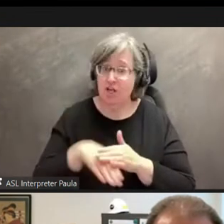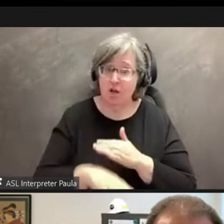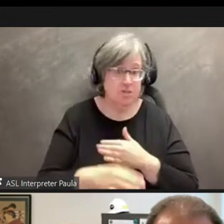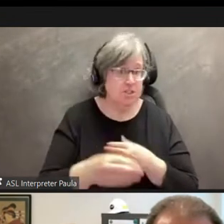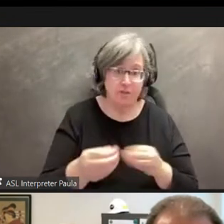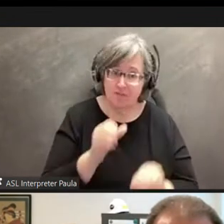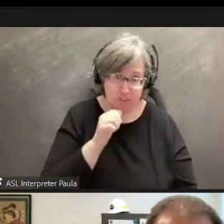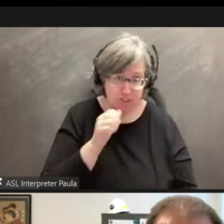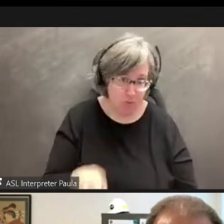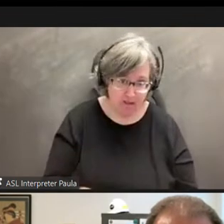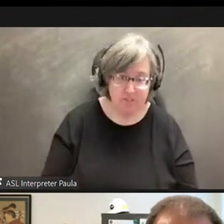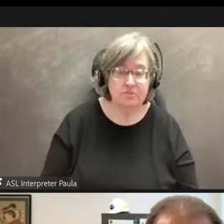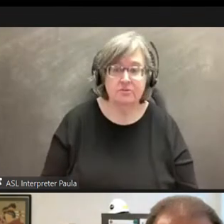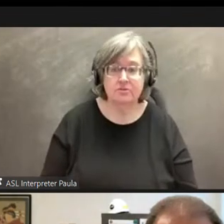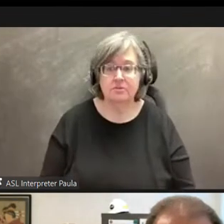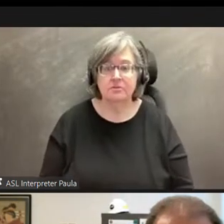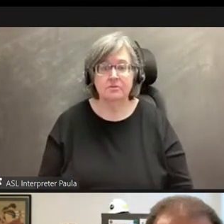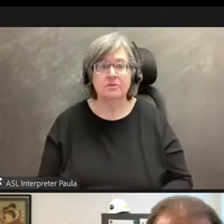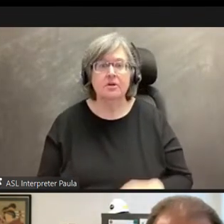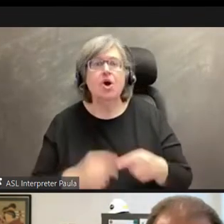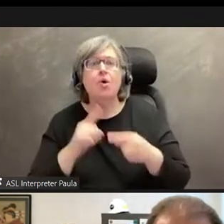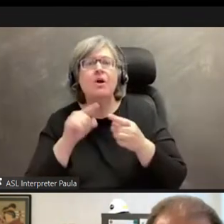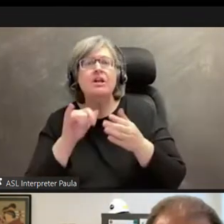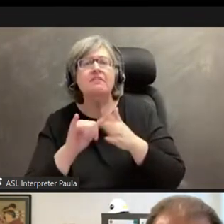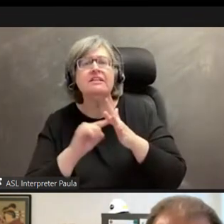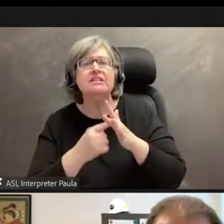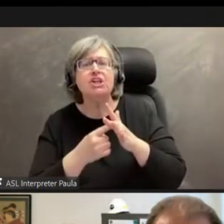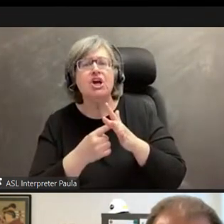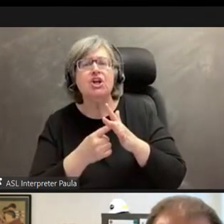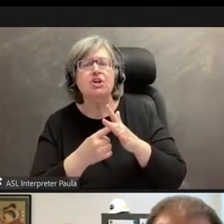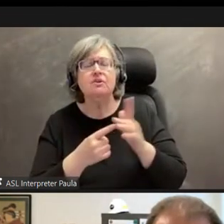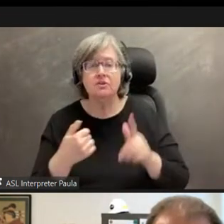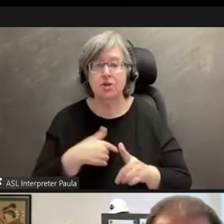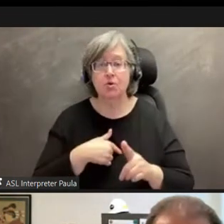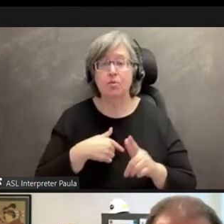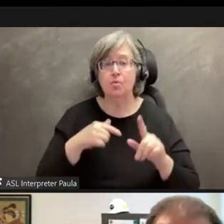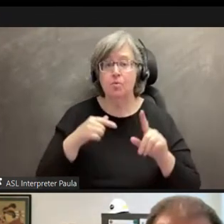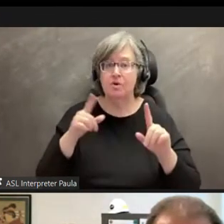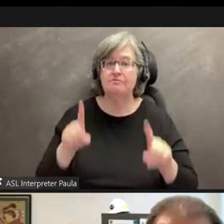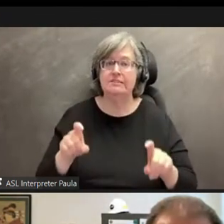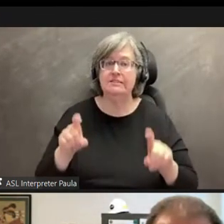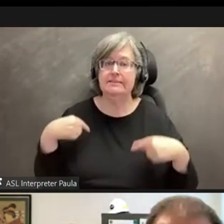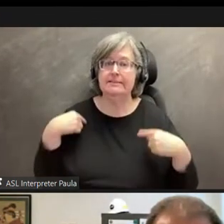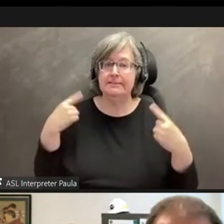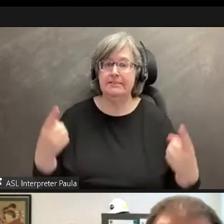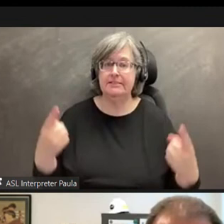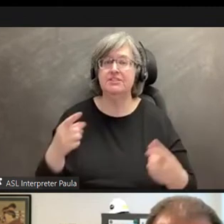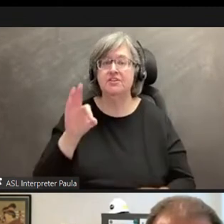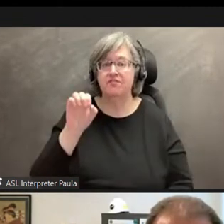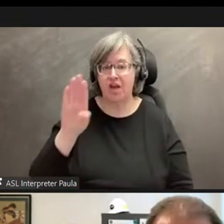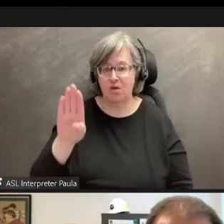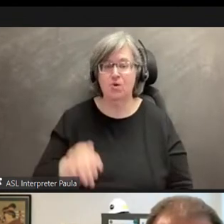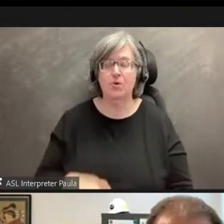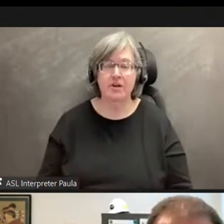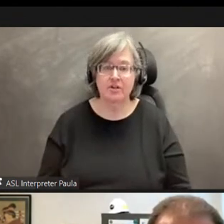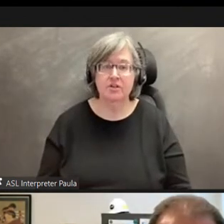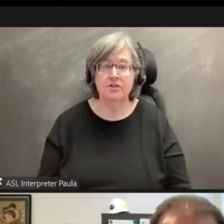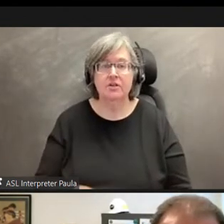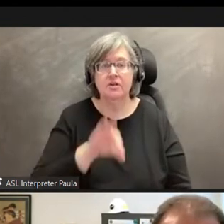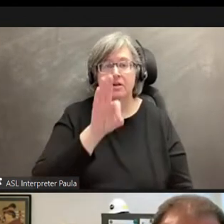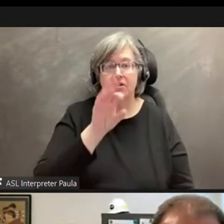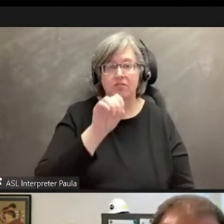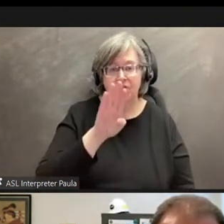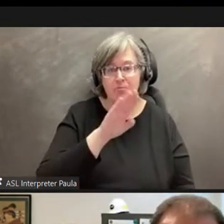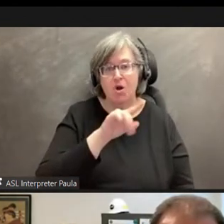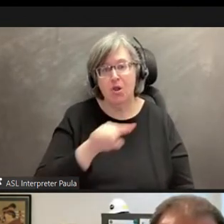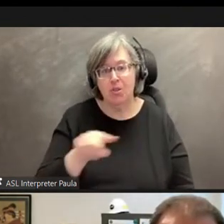office. So it's just such When did that start? So we've been piloting it since the beginning of February. So it goes February through